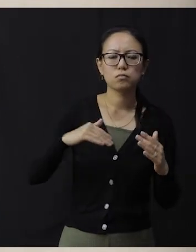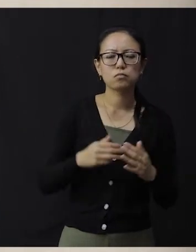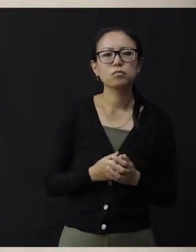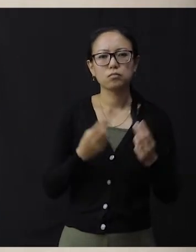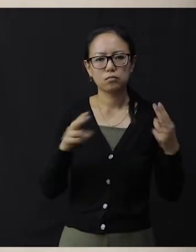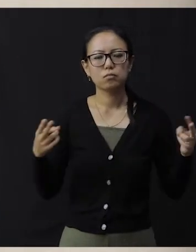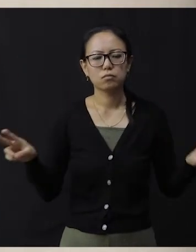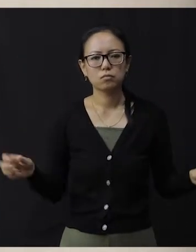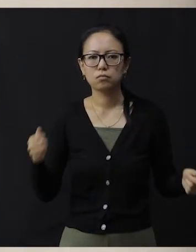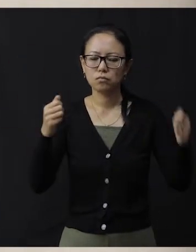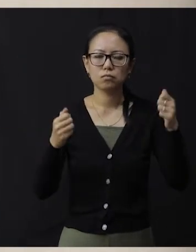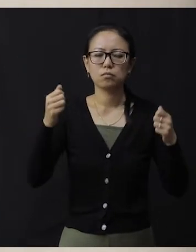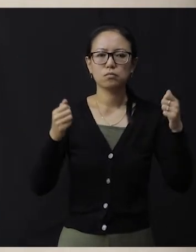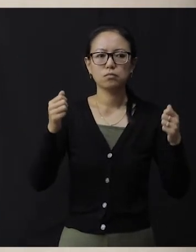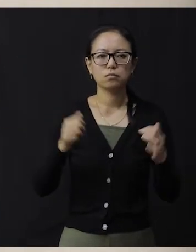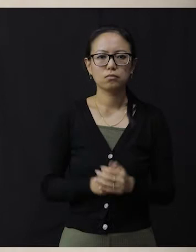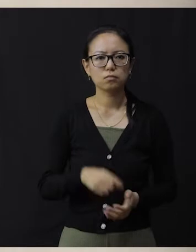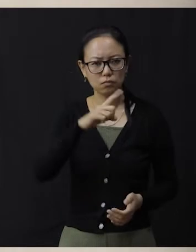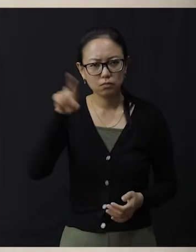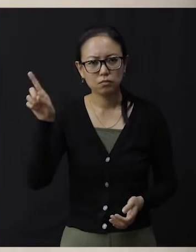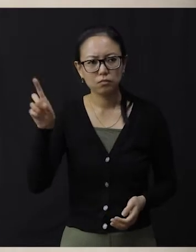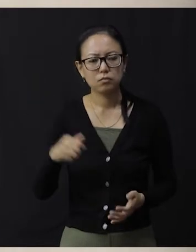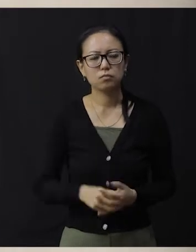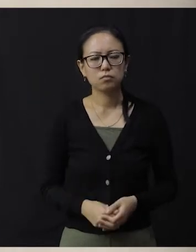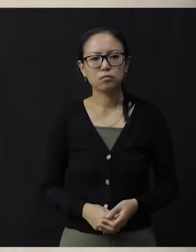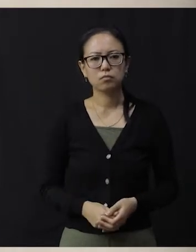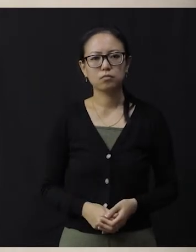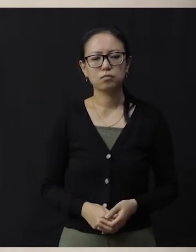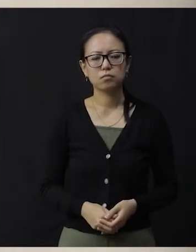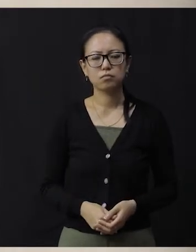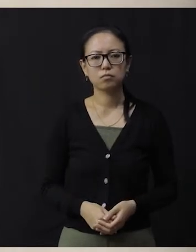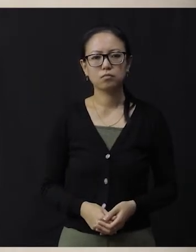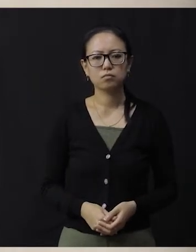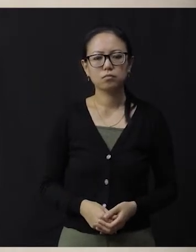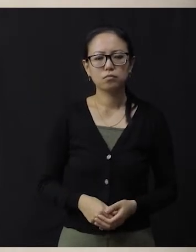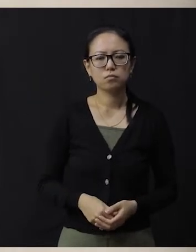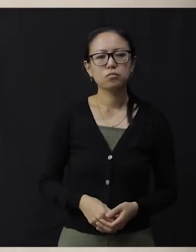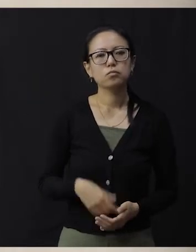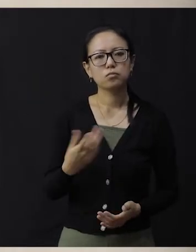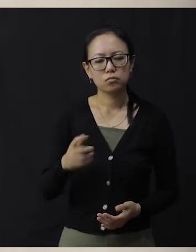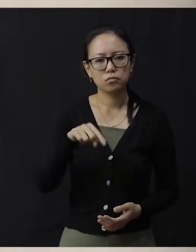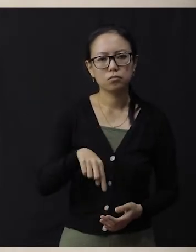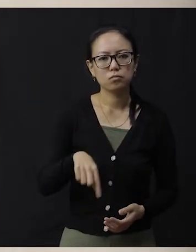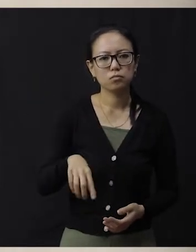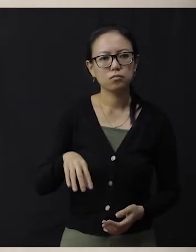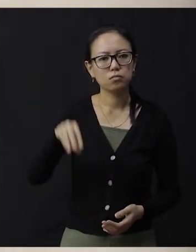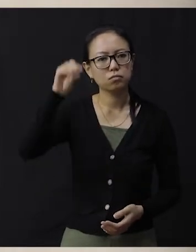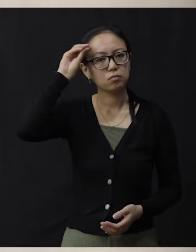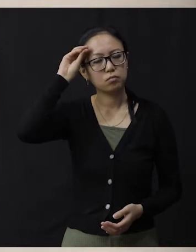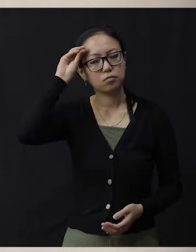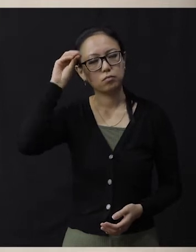or no? With the help of different vehicles. So here, let us learn about the story of